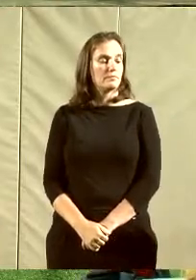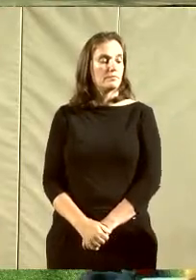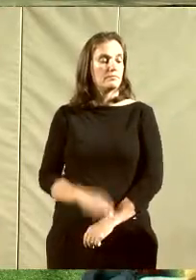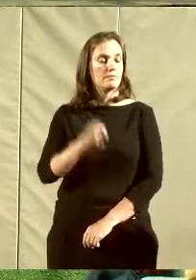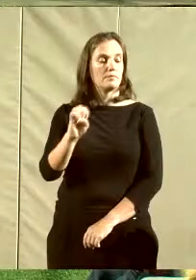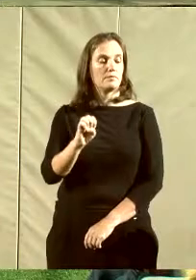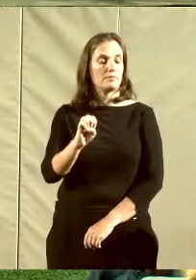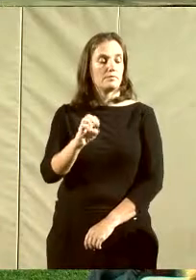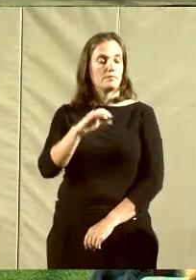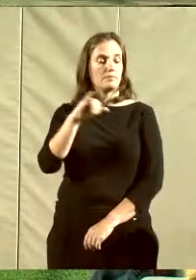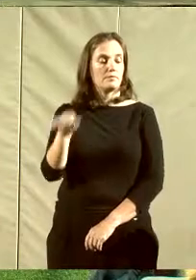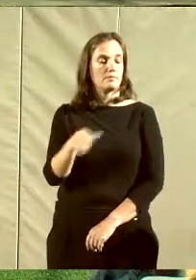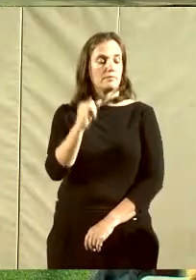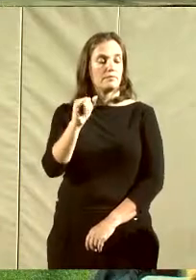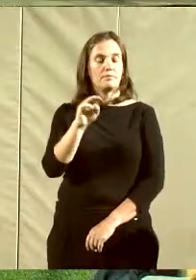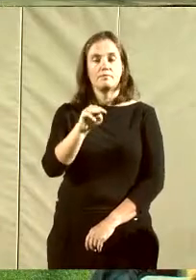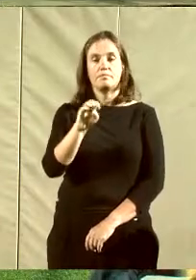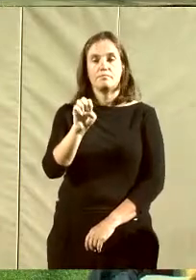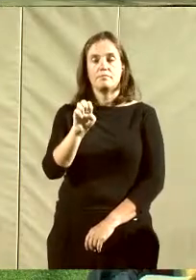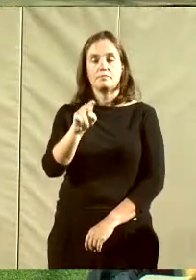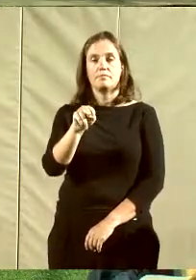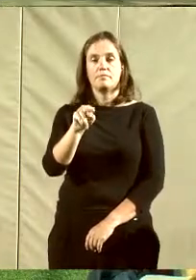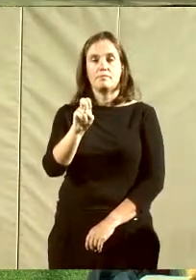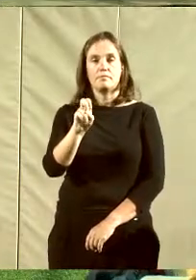Emolita Yamilet Jimenez.